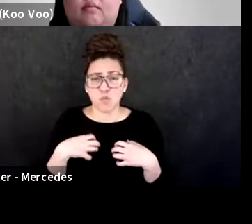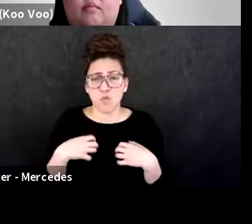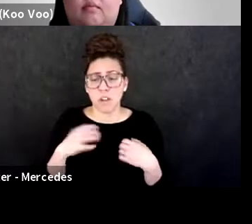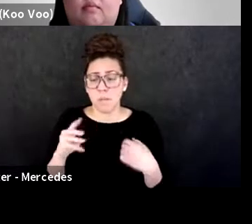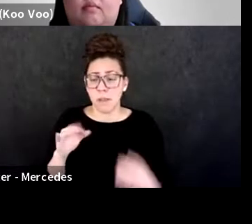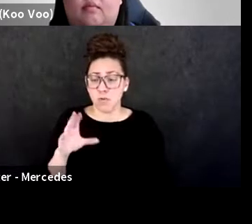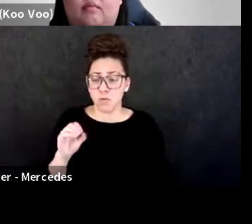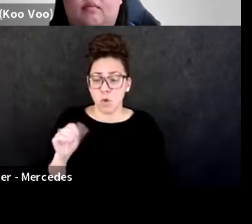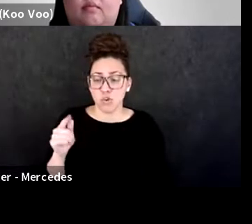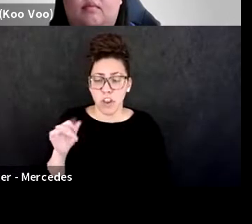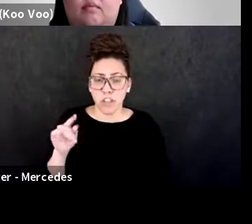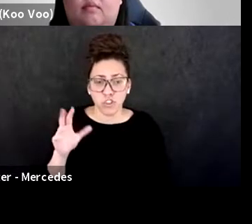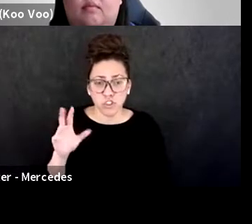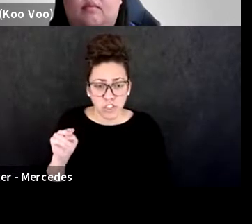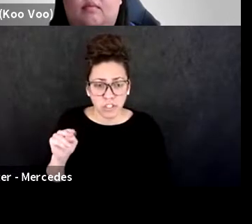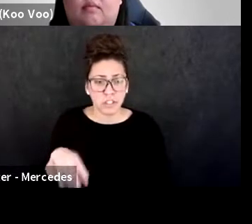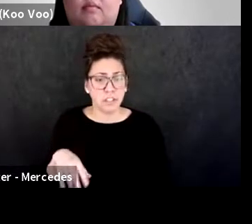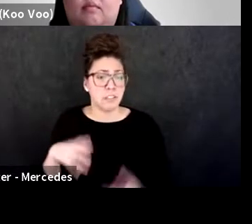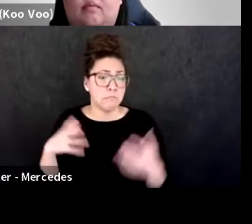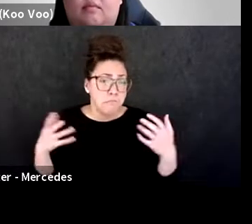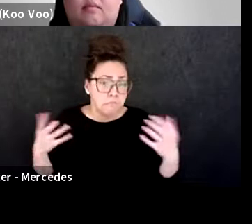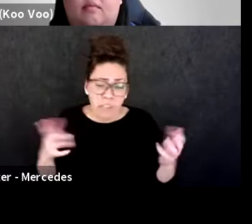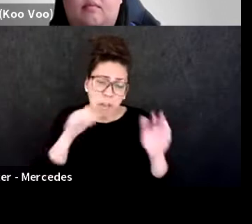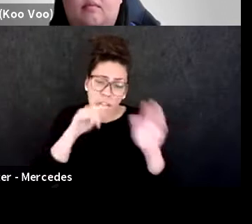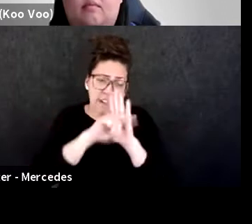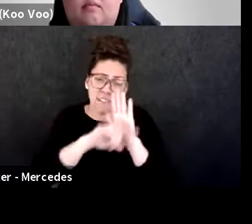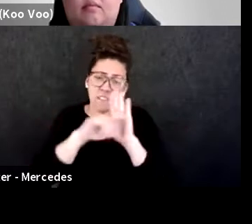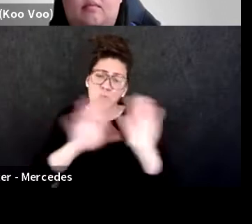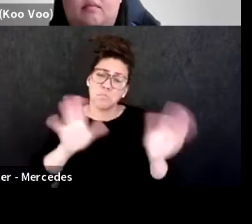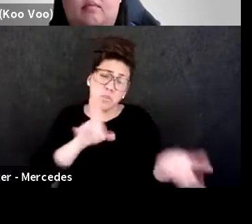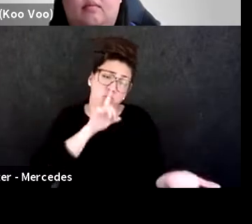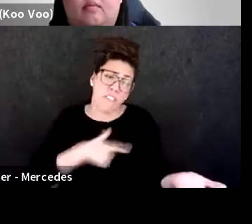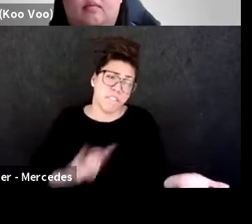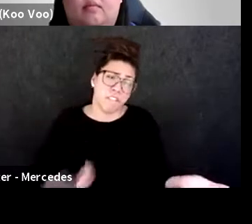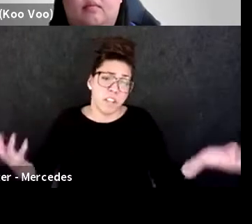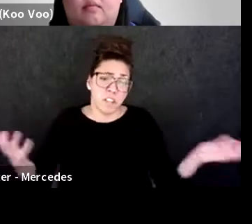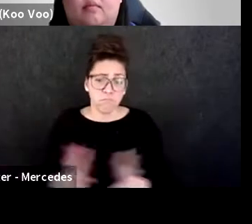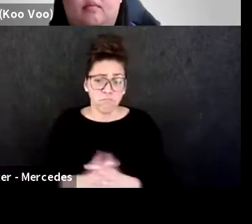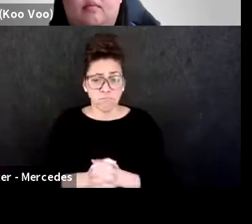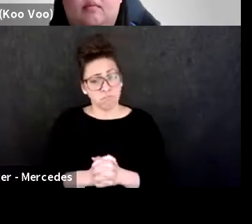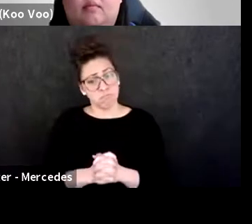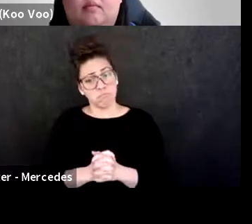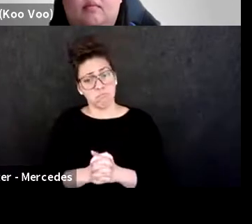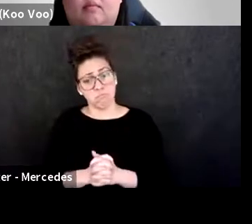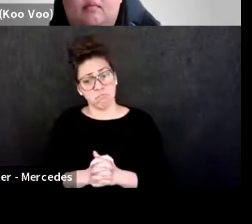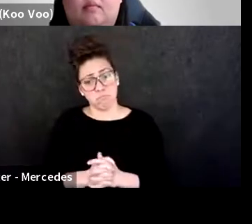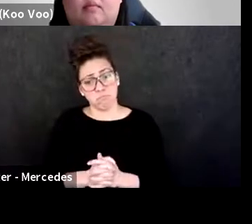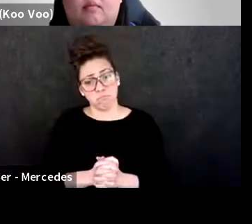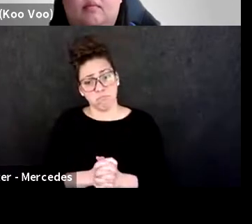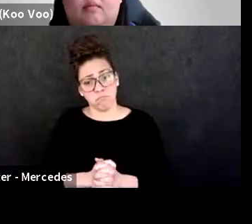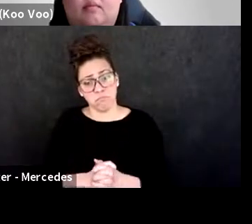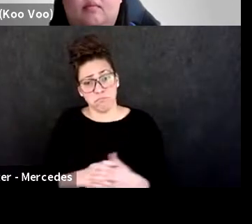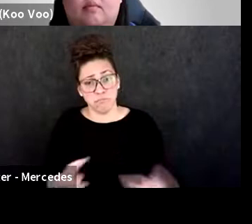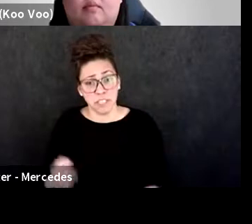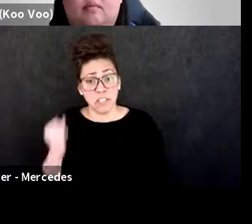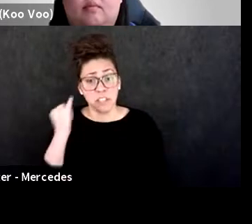erasure. And this isn't to be negative, but it's to be realistic. I think it would be, well, I dare say naive to